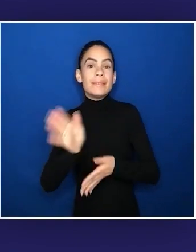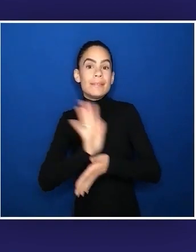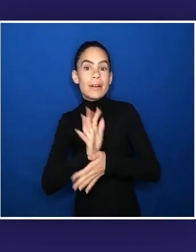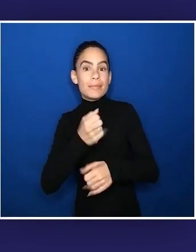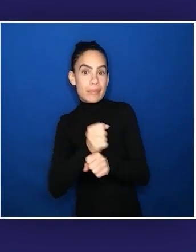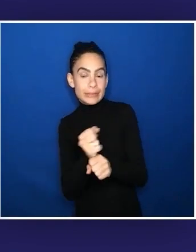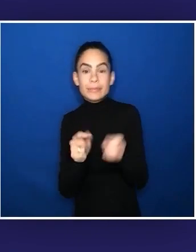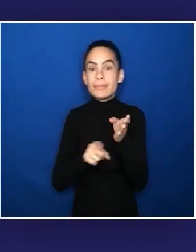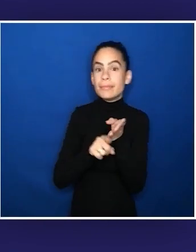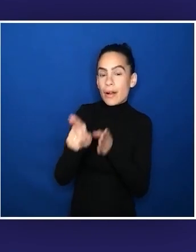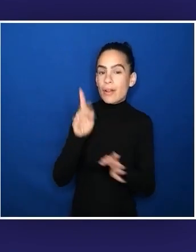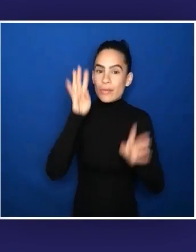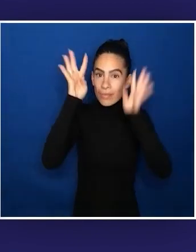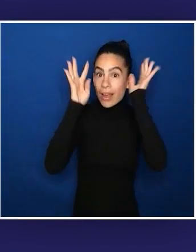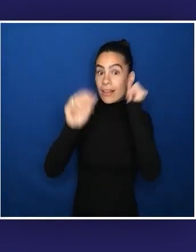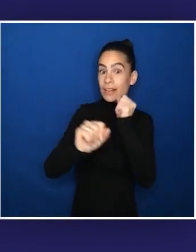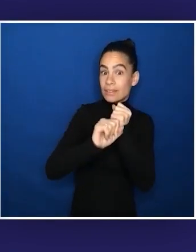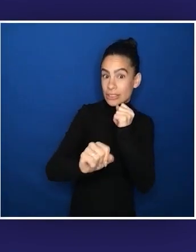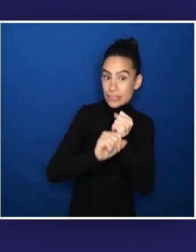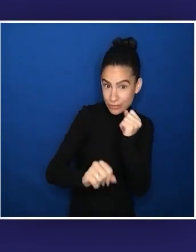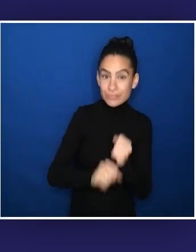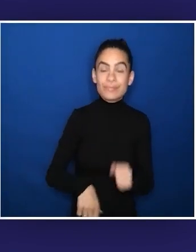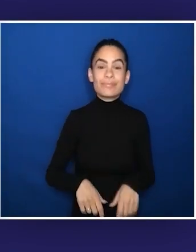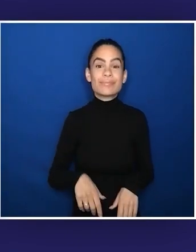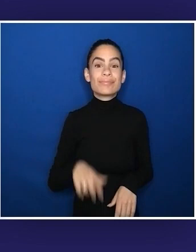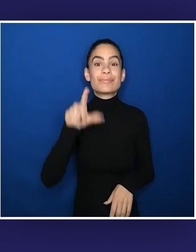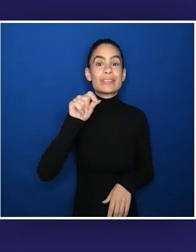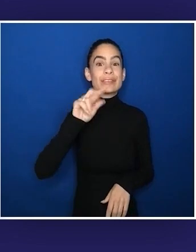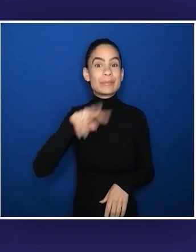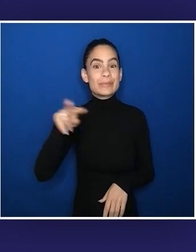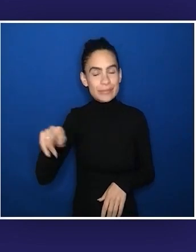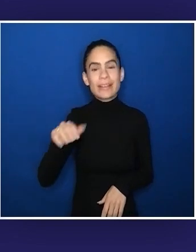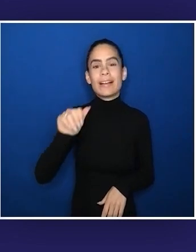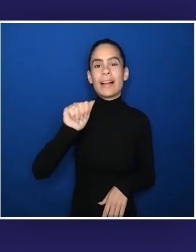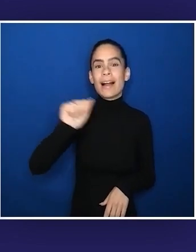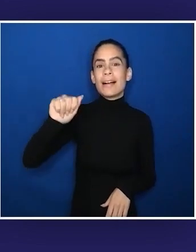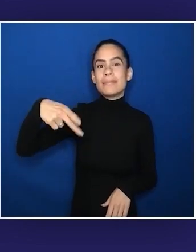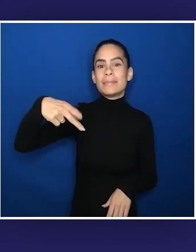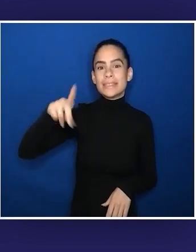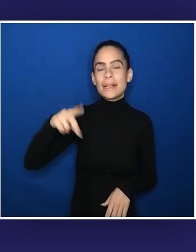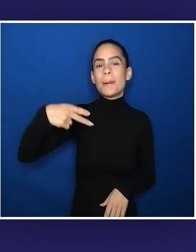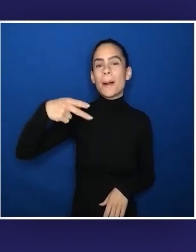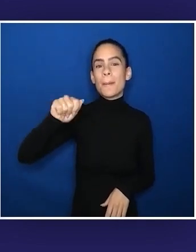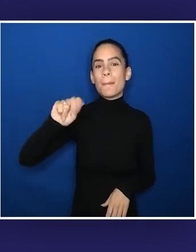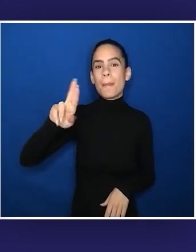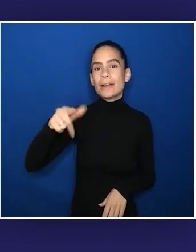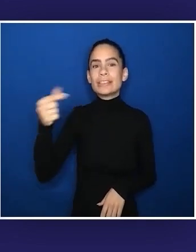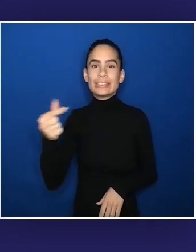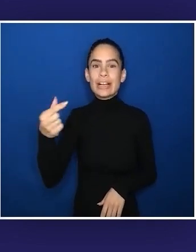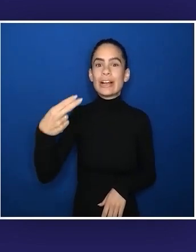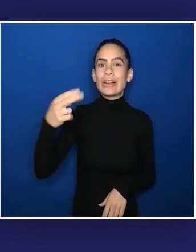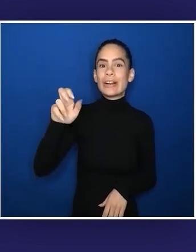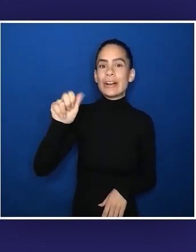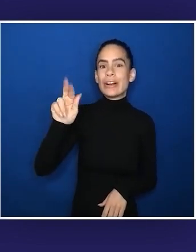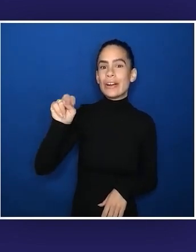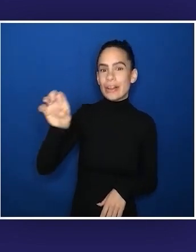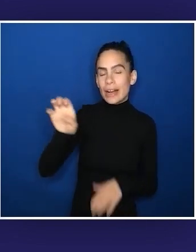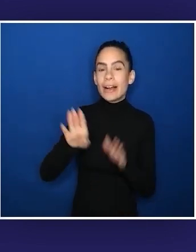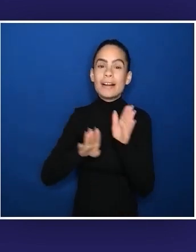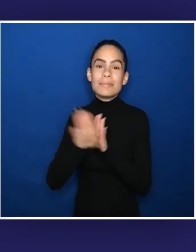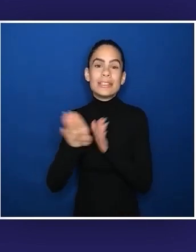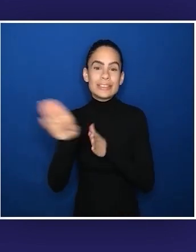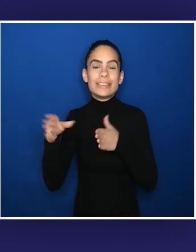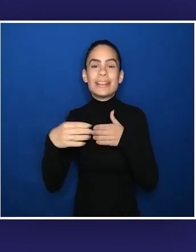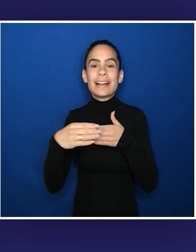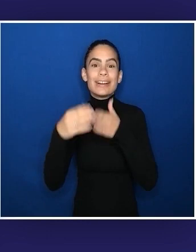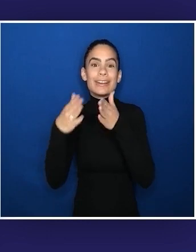minor in creative advertising. I'm a 2022 AAPD Paul G. Hearn Emerging Leaders Award recipient. Kiana is